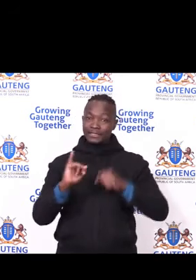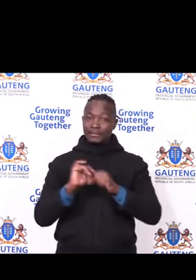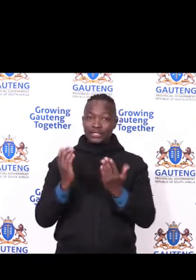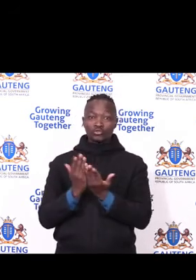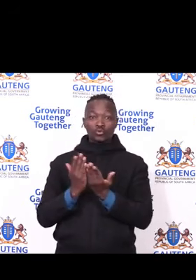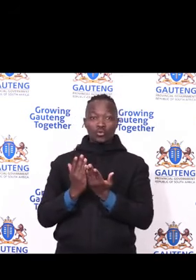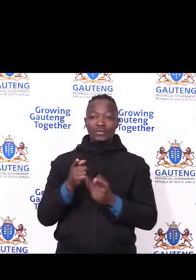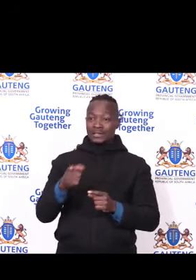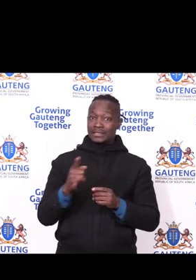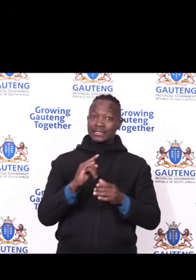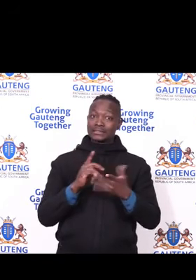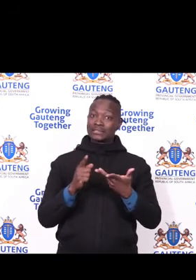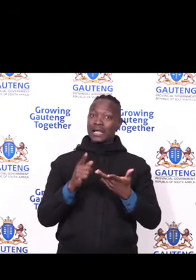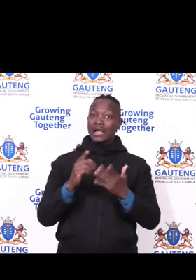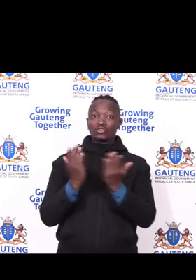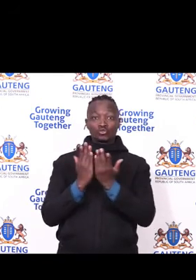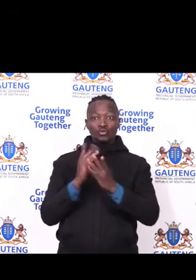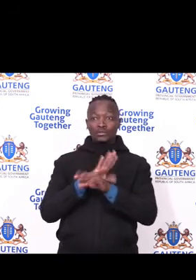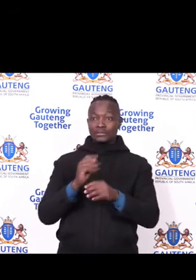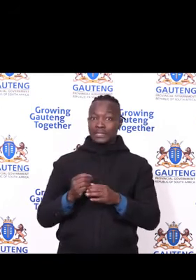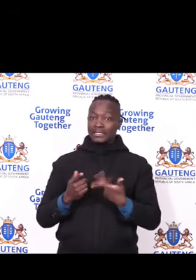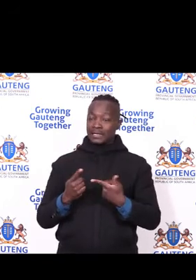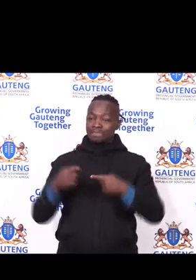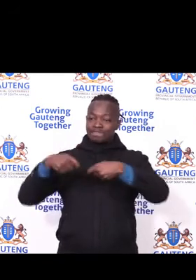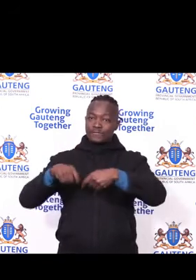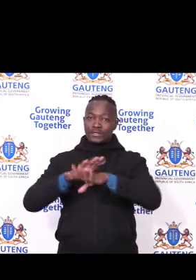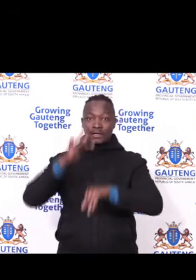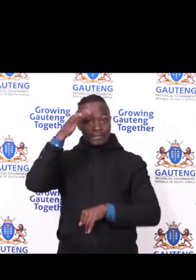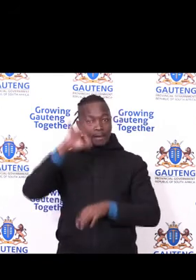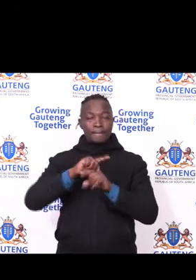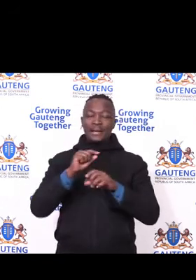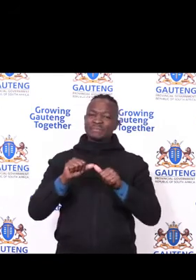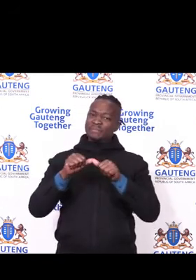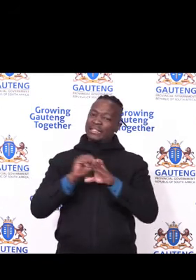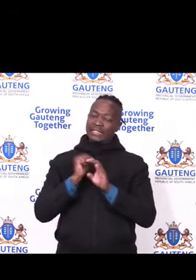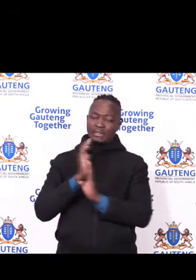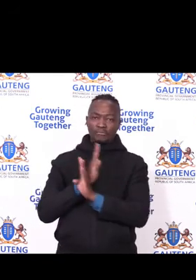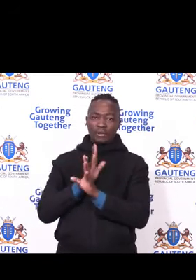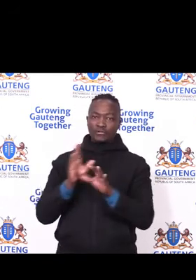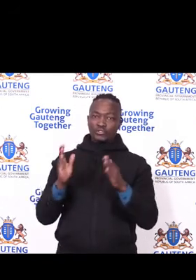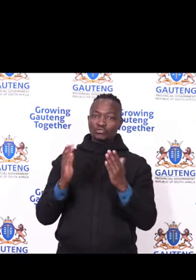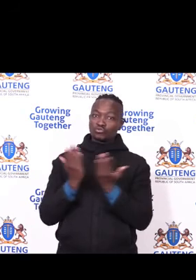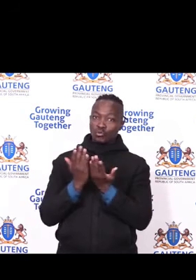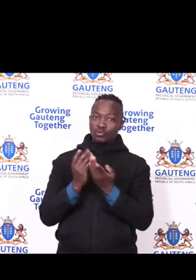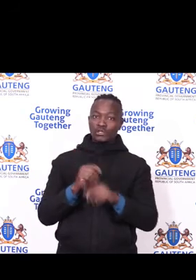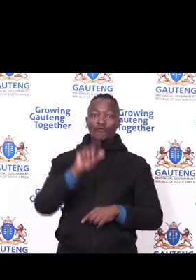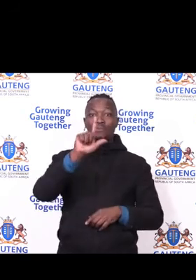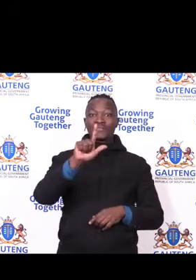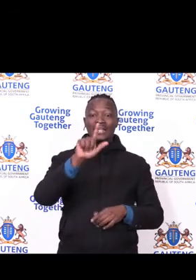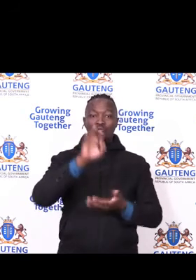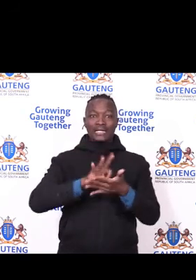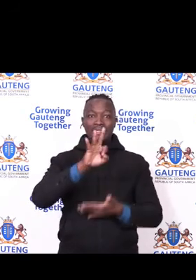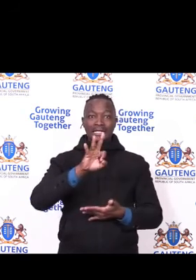that are subsidized by government, but they are mainly private schools. Of the 713 schools that we have